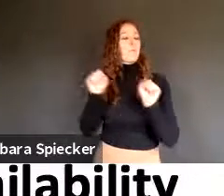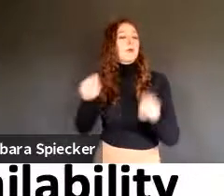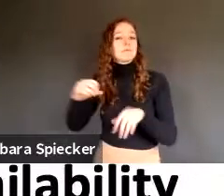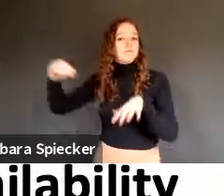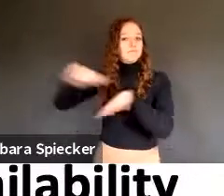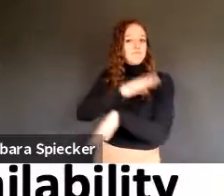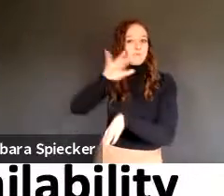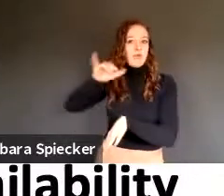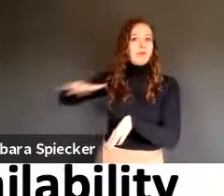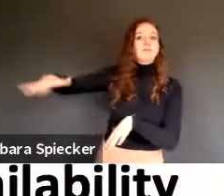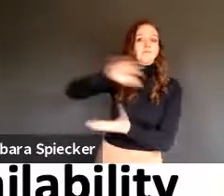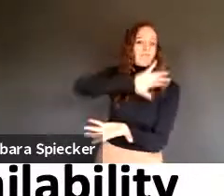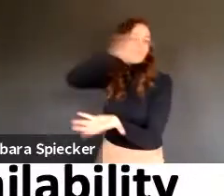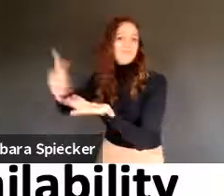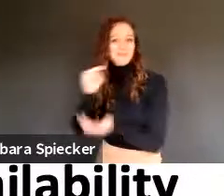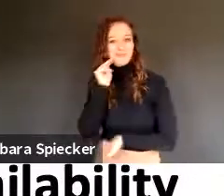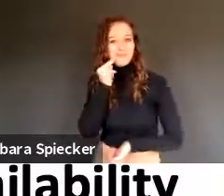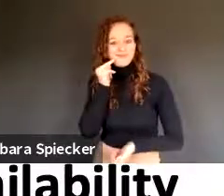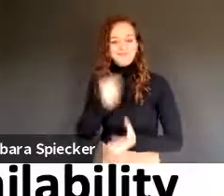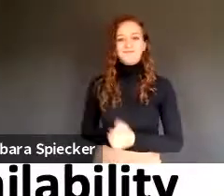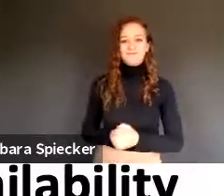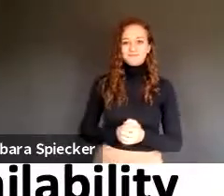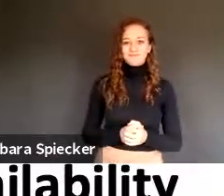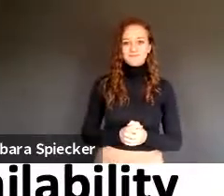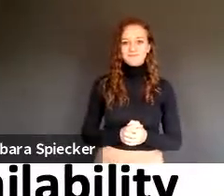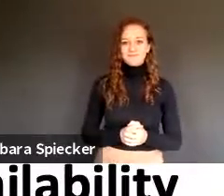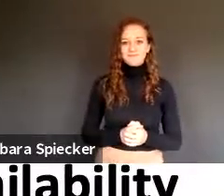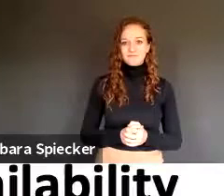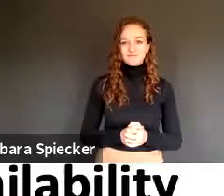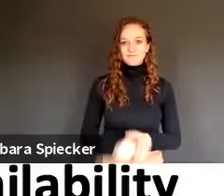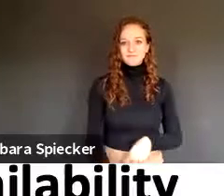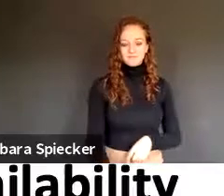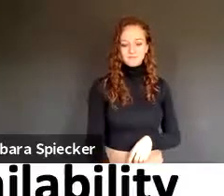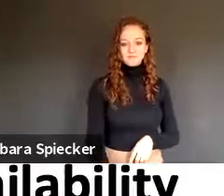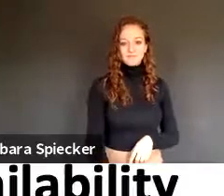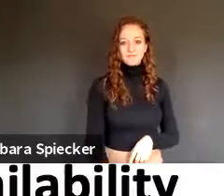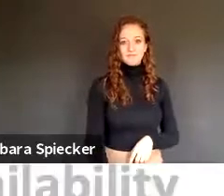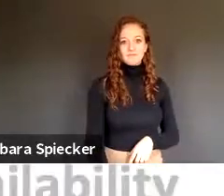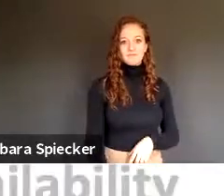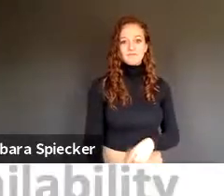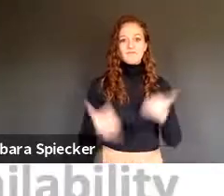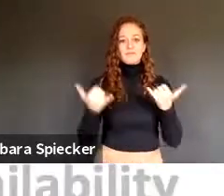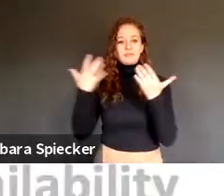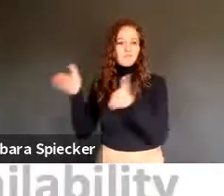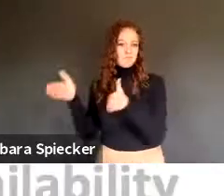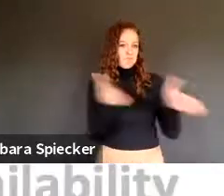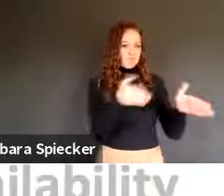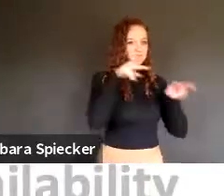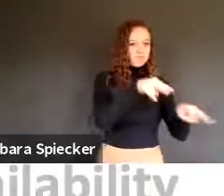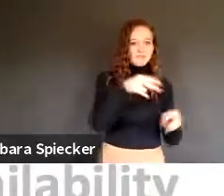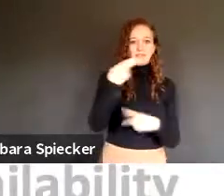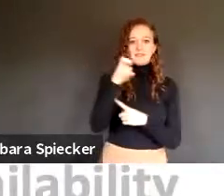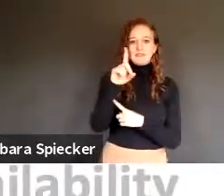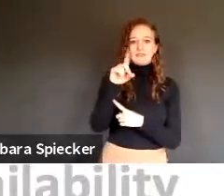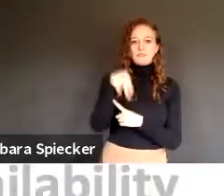Southern Oregon, and I'm suggesting that that could be driven by higher DIN availability in the environment. So now let's look at